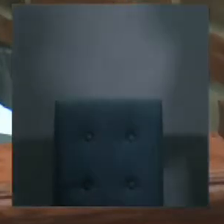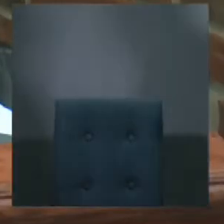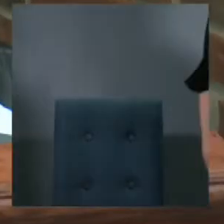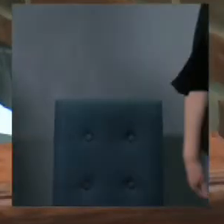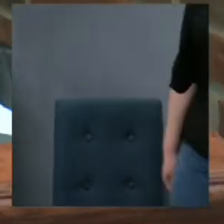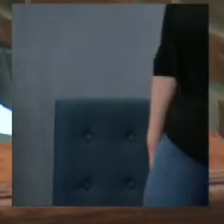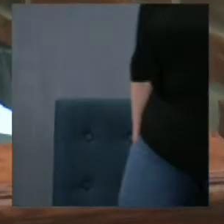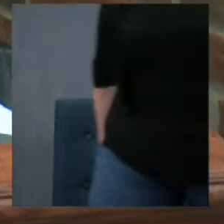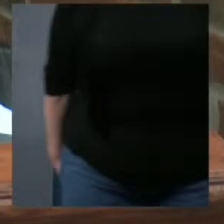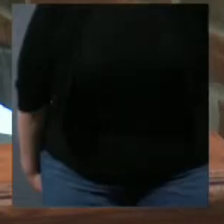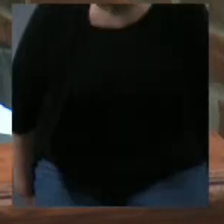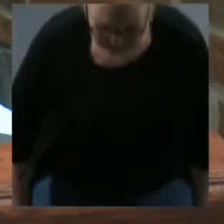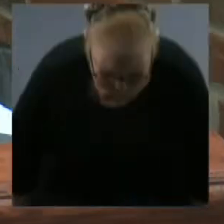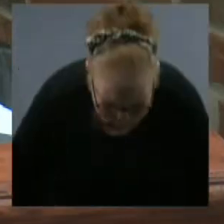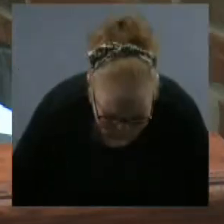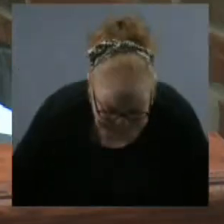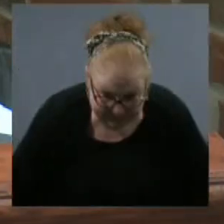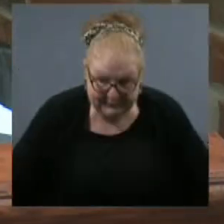do we have any,